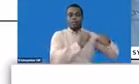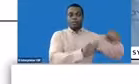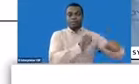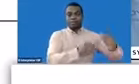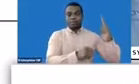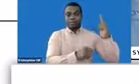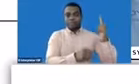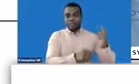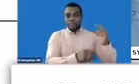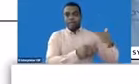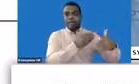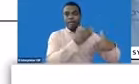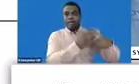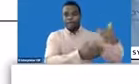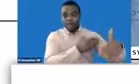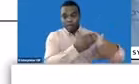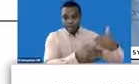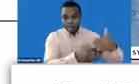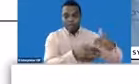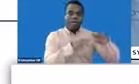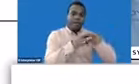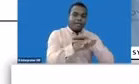the